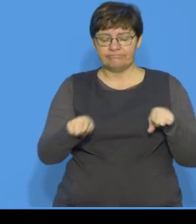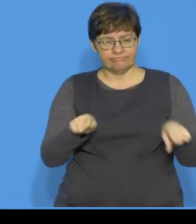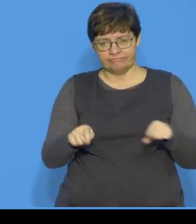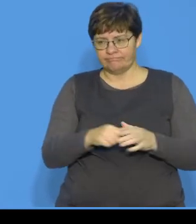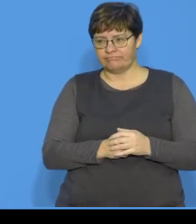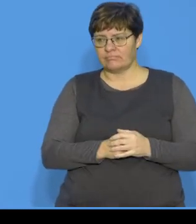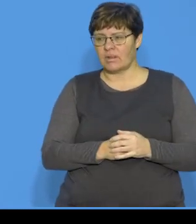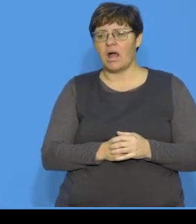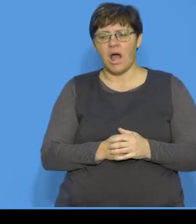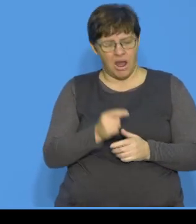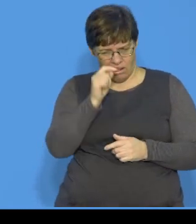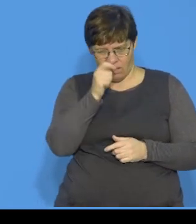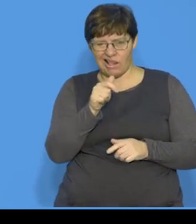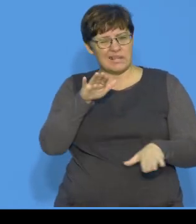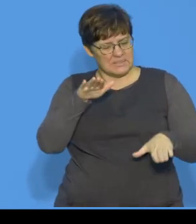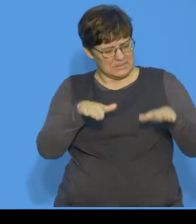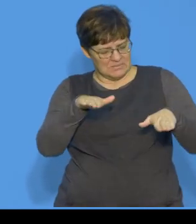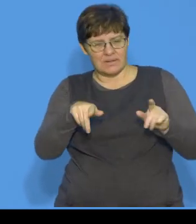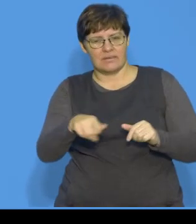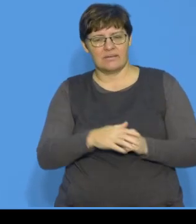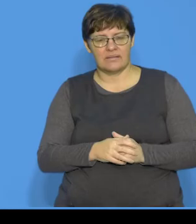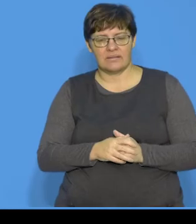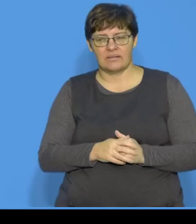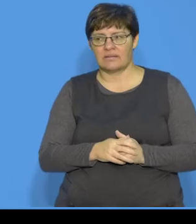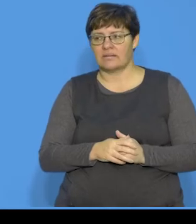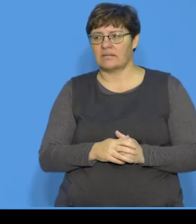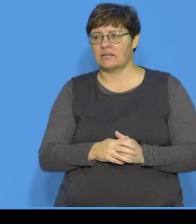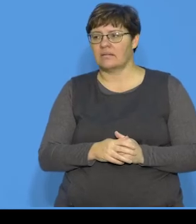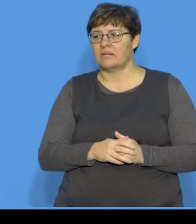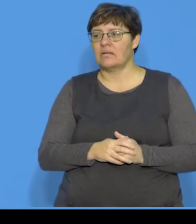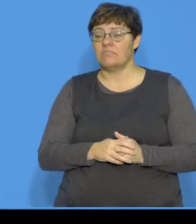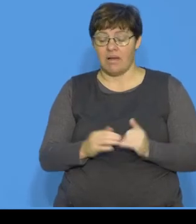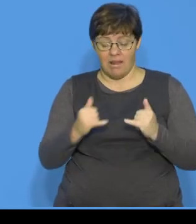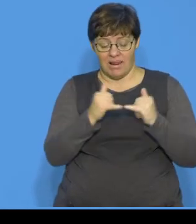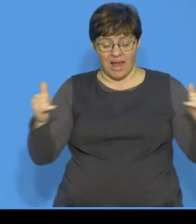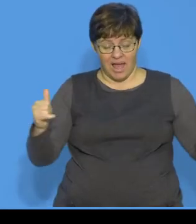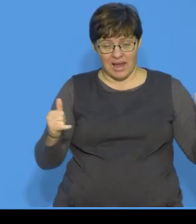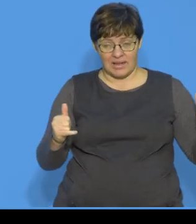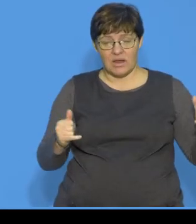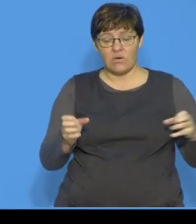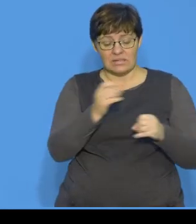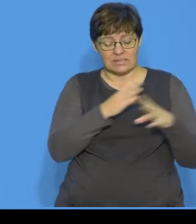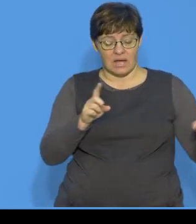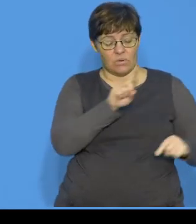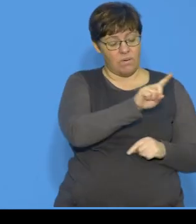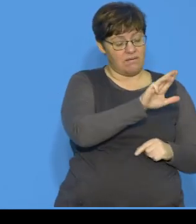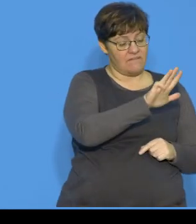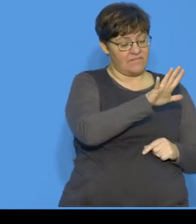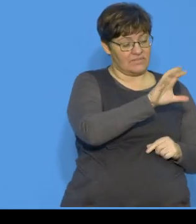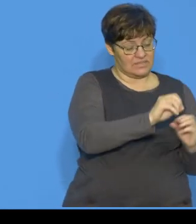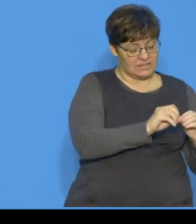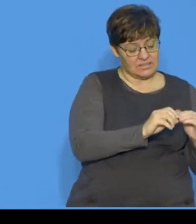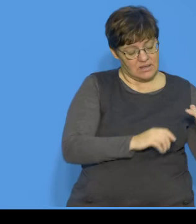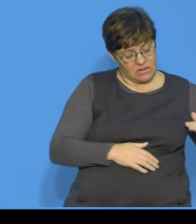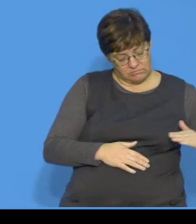are very, very similar. And so if we put this onto a line graph, we'd see starting 1950,